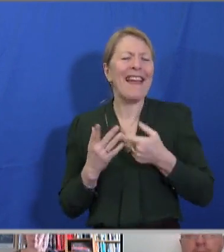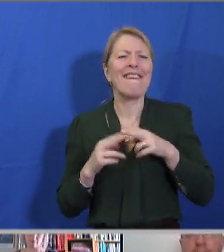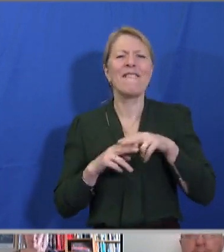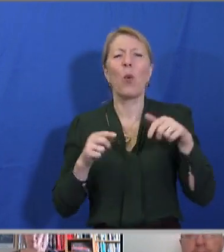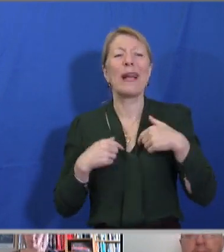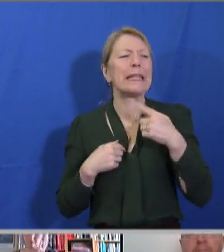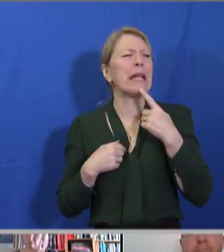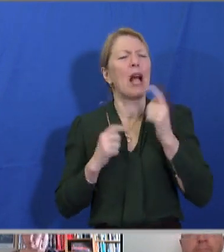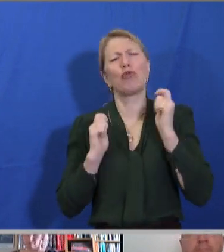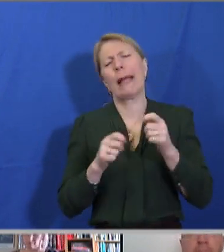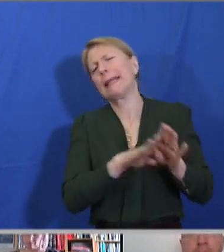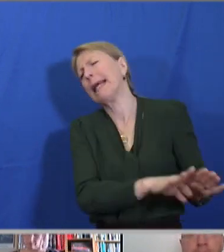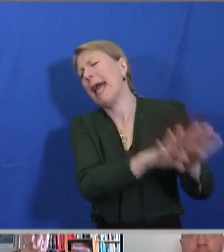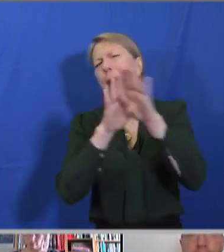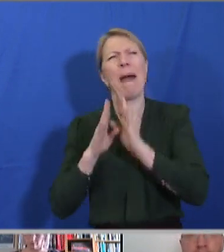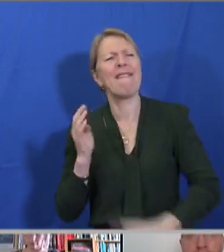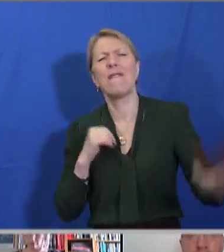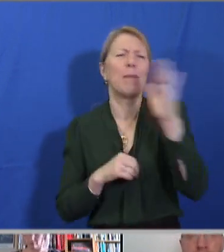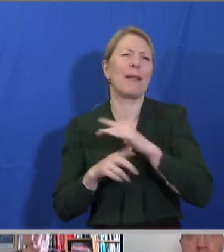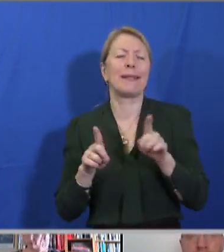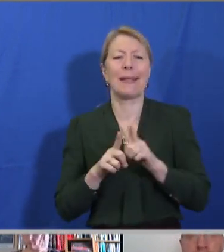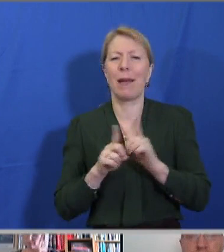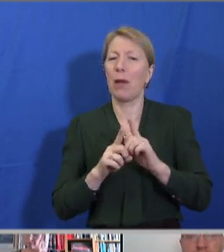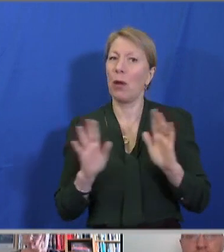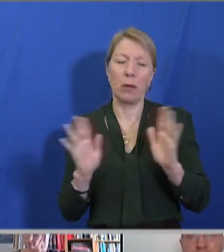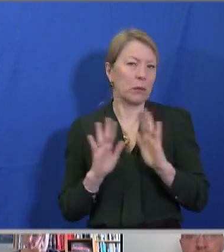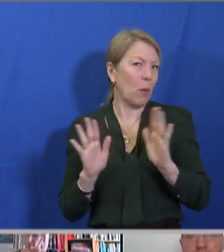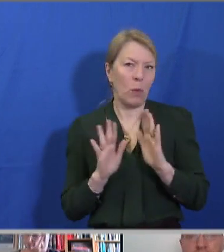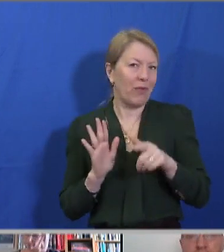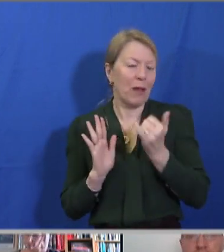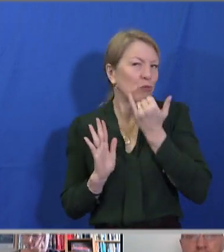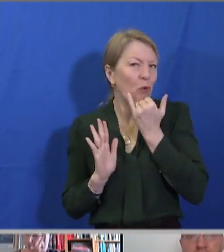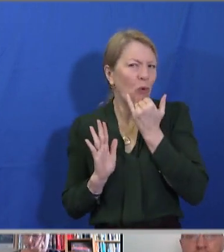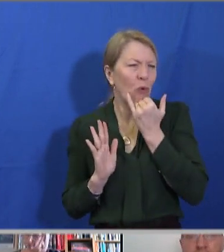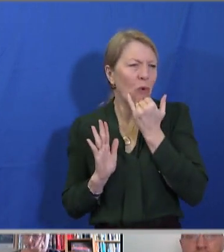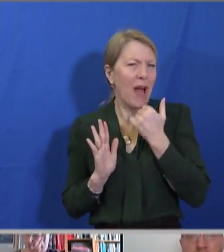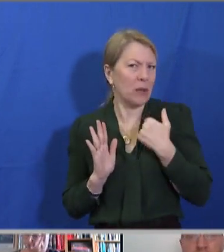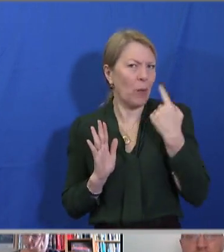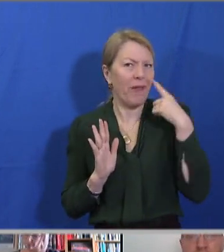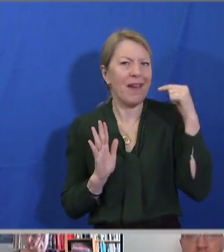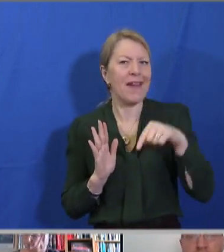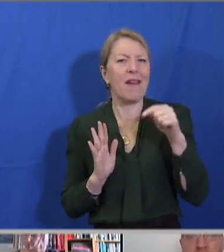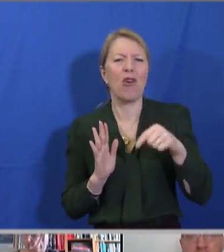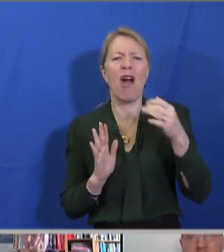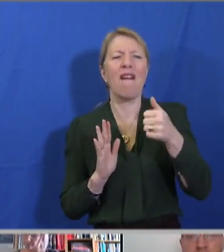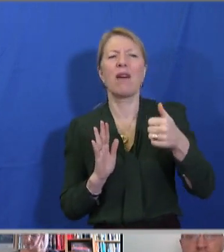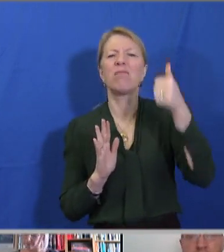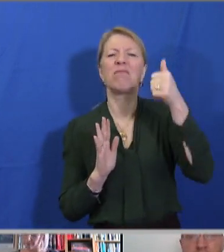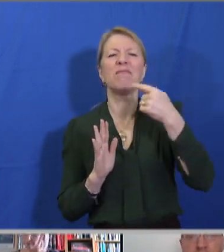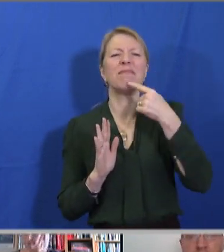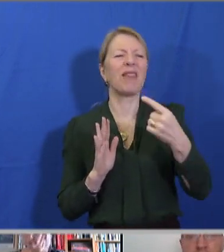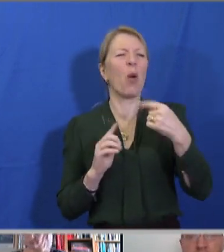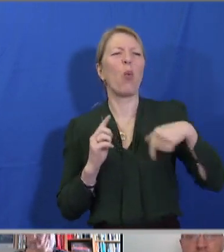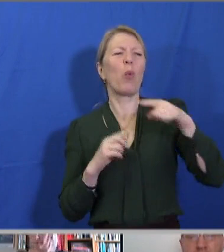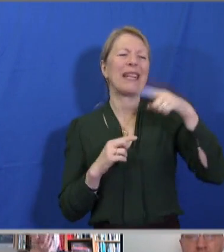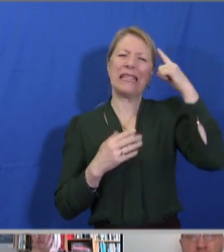I don't have any evidence or any data to suggest that that has been the case in Northern Ireland.